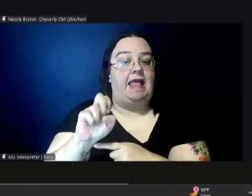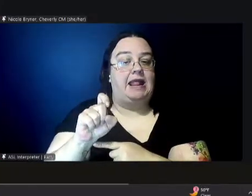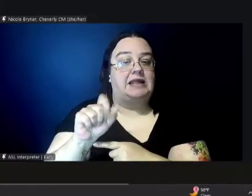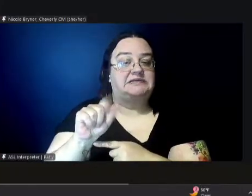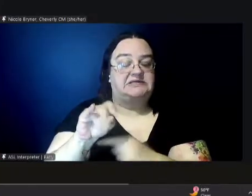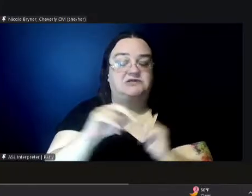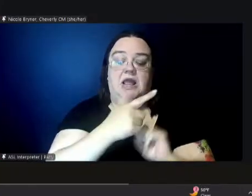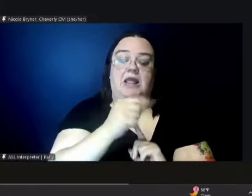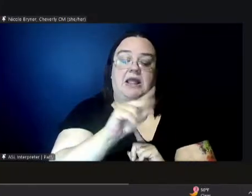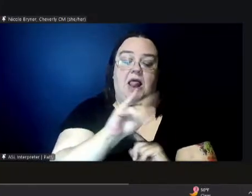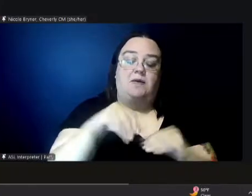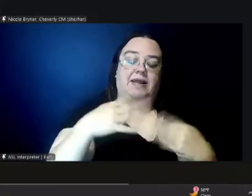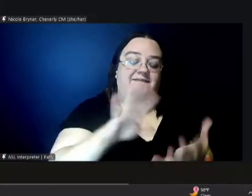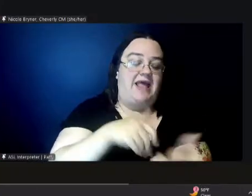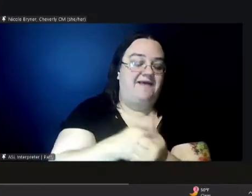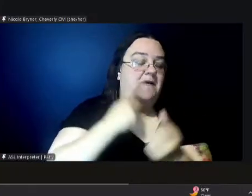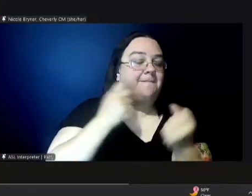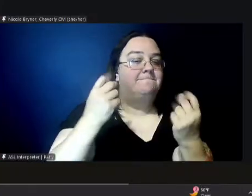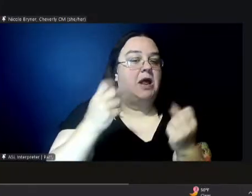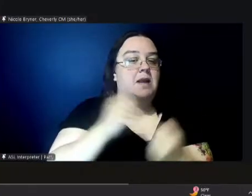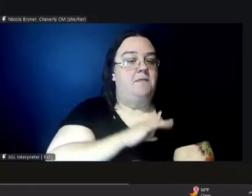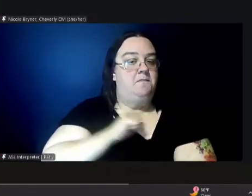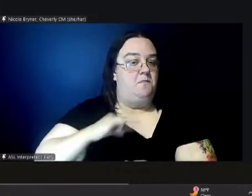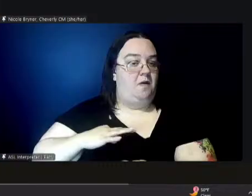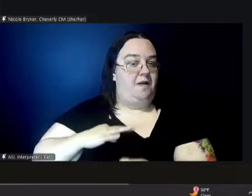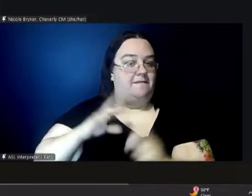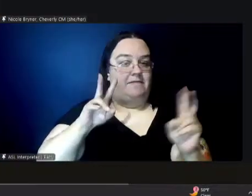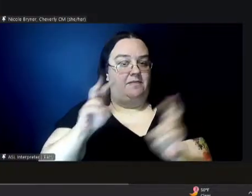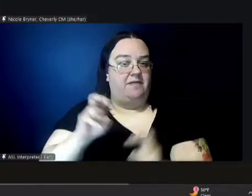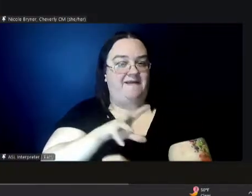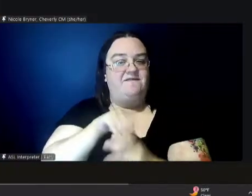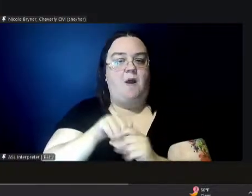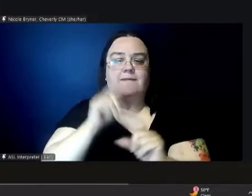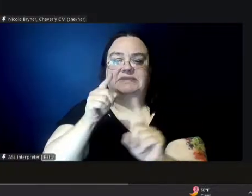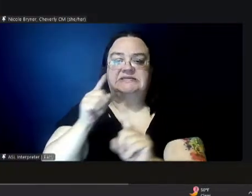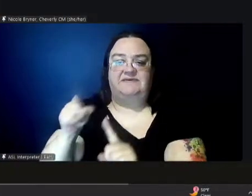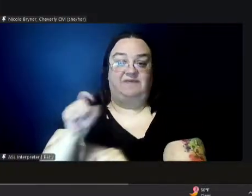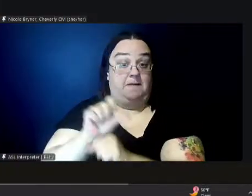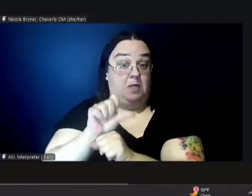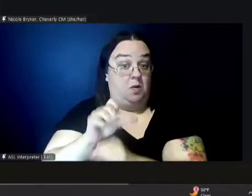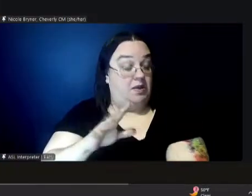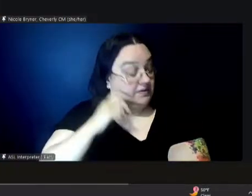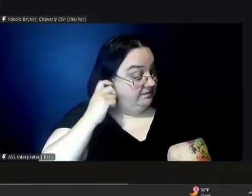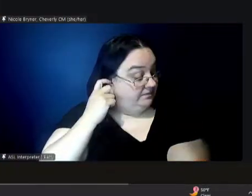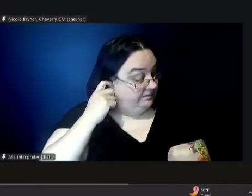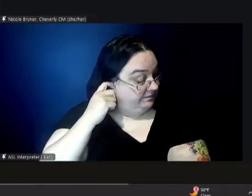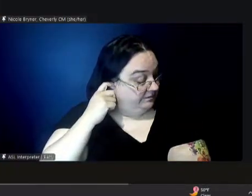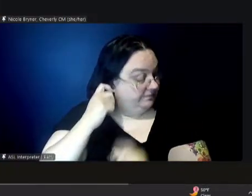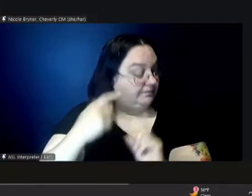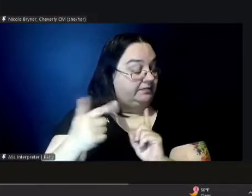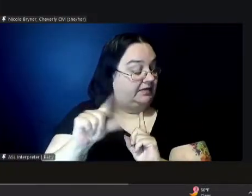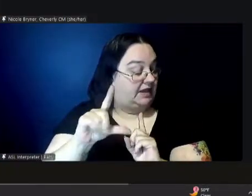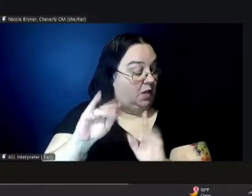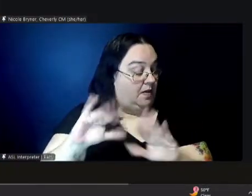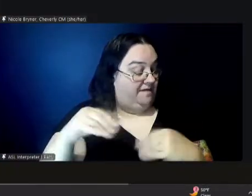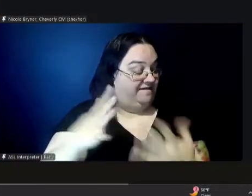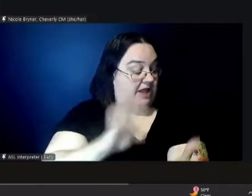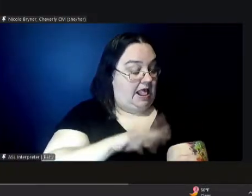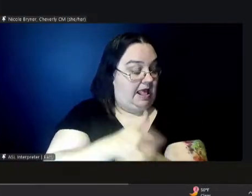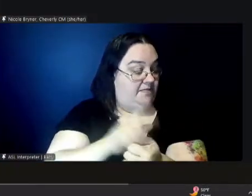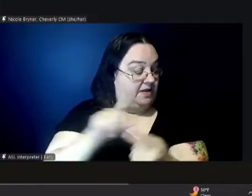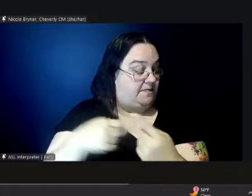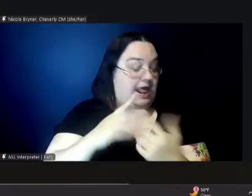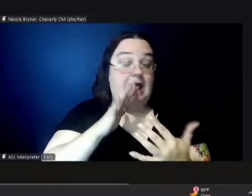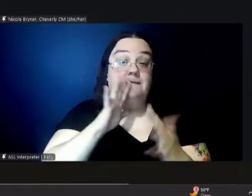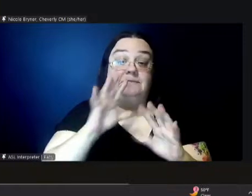on multiple personnel matters involving specific employees. Mr. Galloway provided an update on a potential new